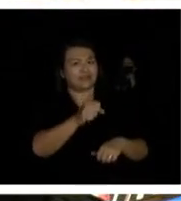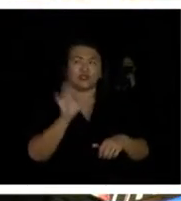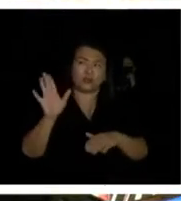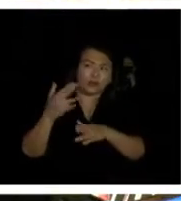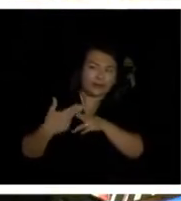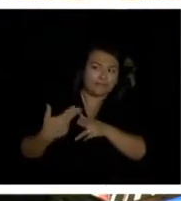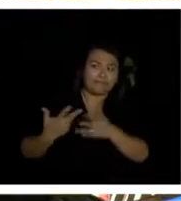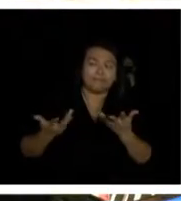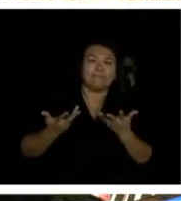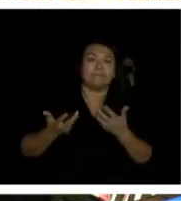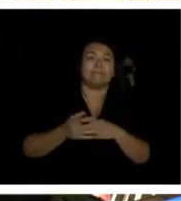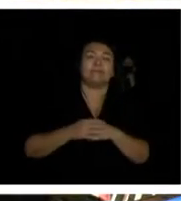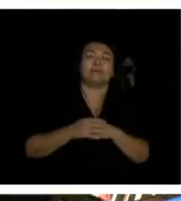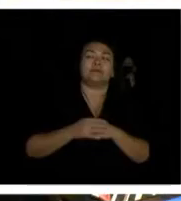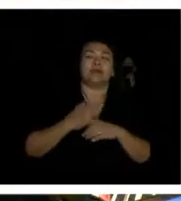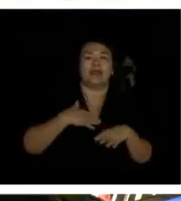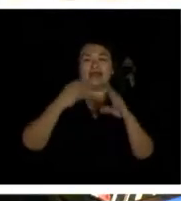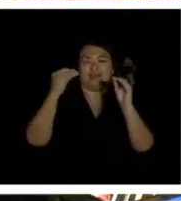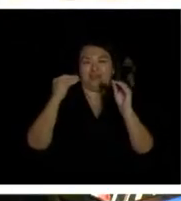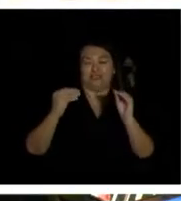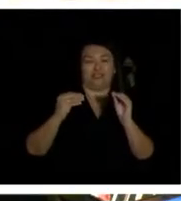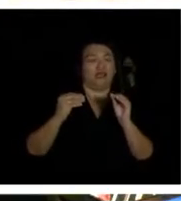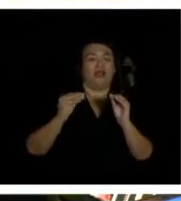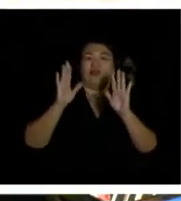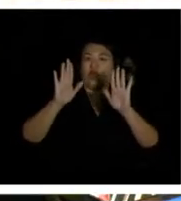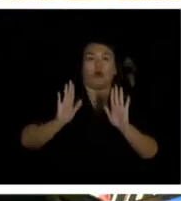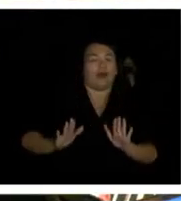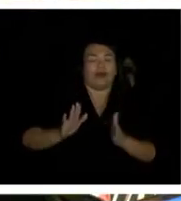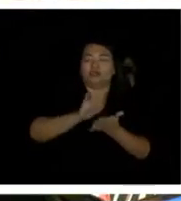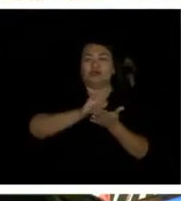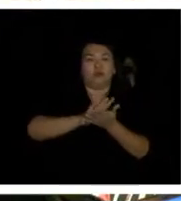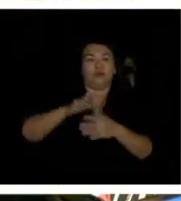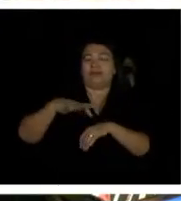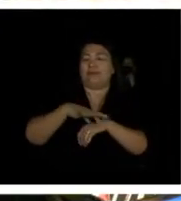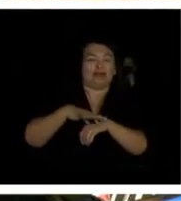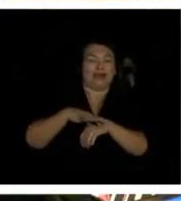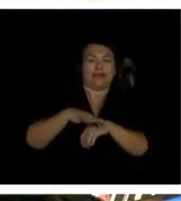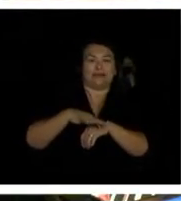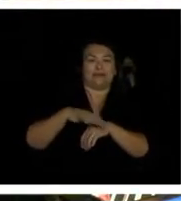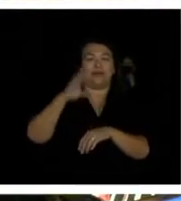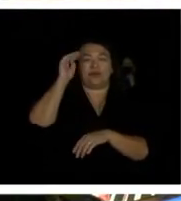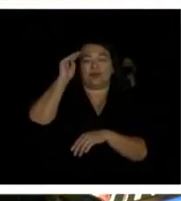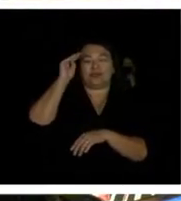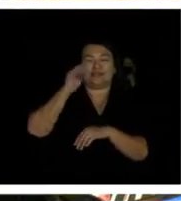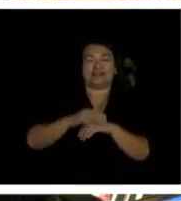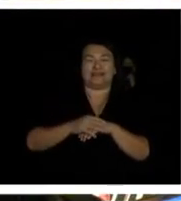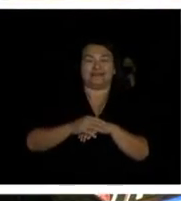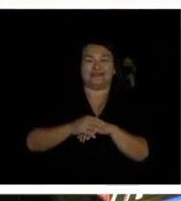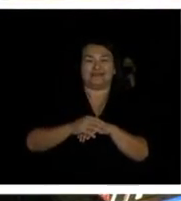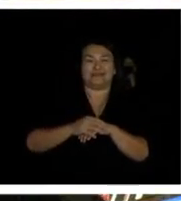and... I teach at the greatest school on the planet. Mm-hmm. Burges. All right.